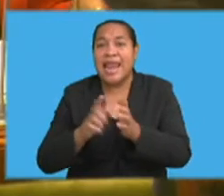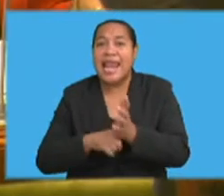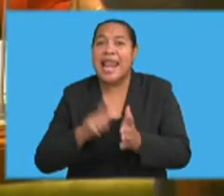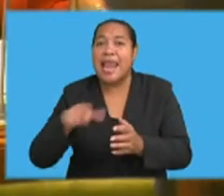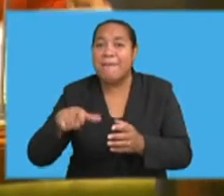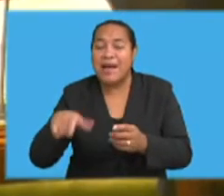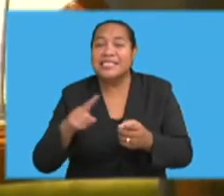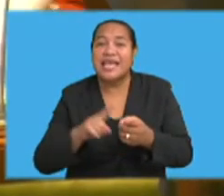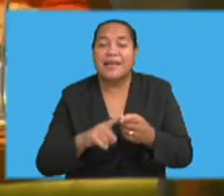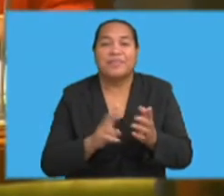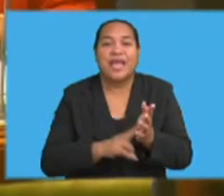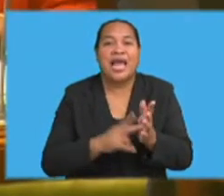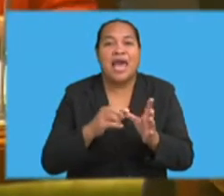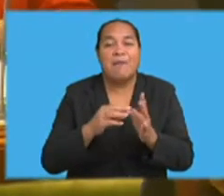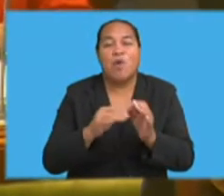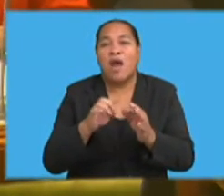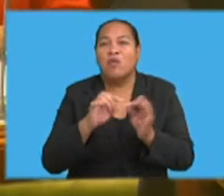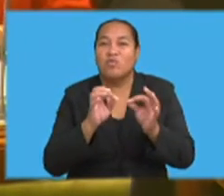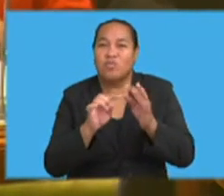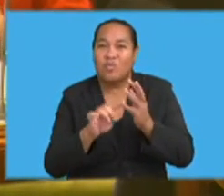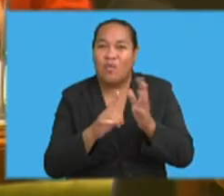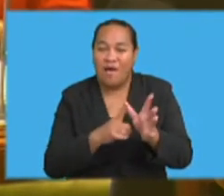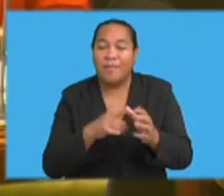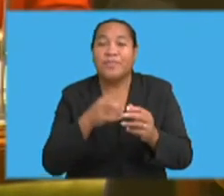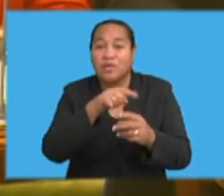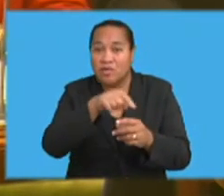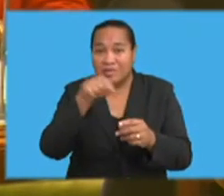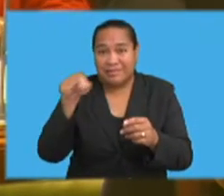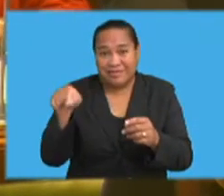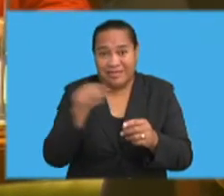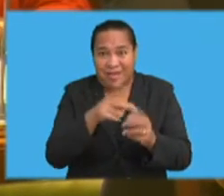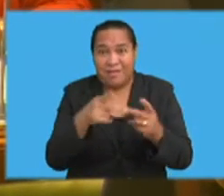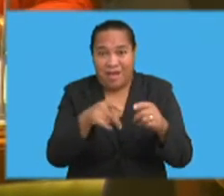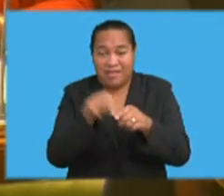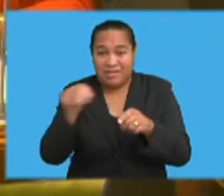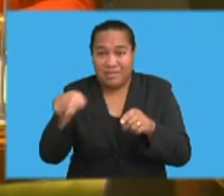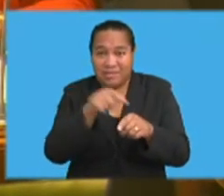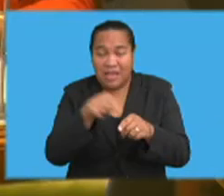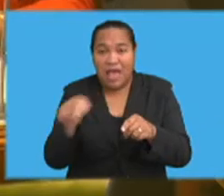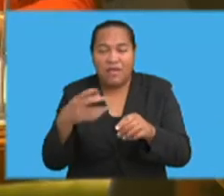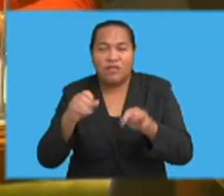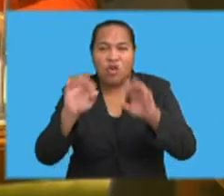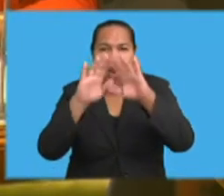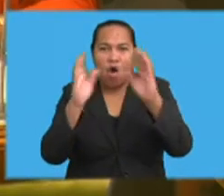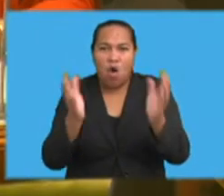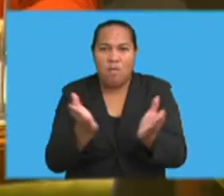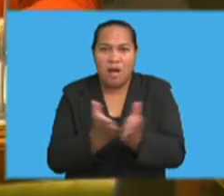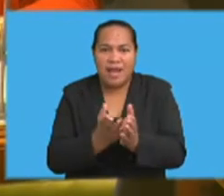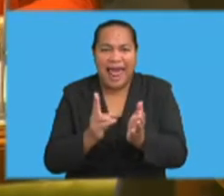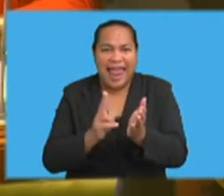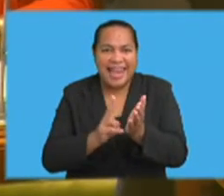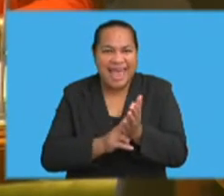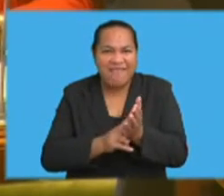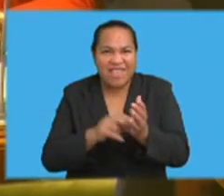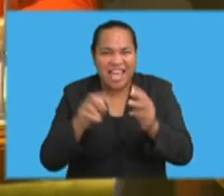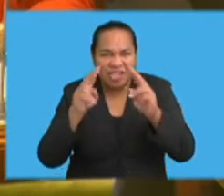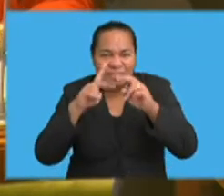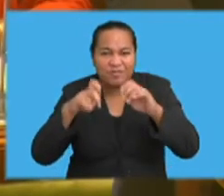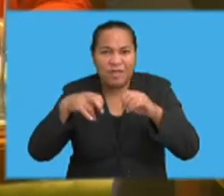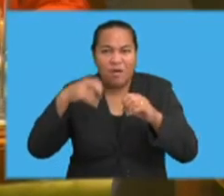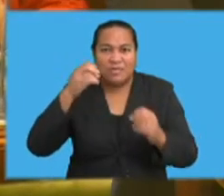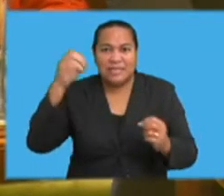and Nambualu. The cores is a base station, Madam Speaker, consisting of a global navigational satellite